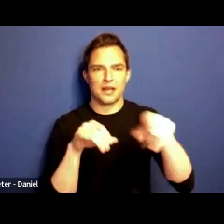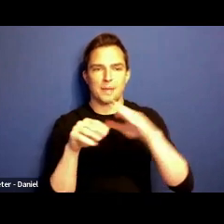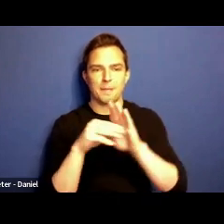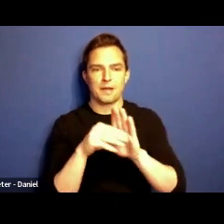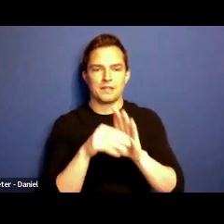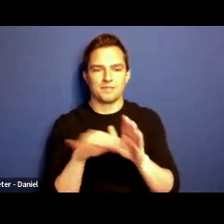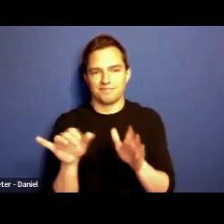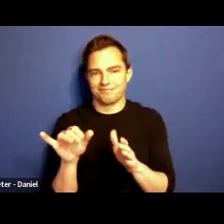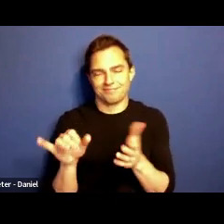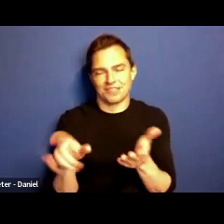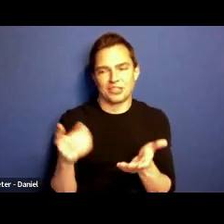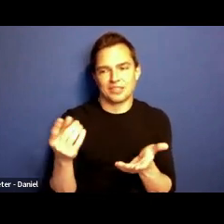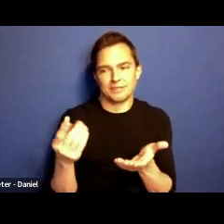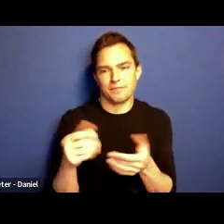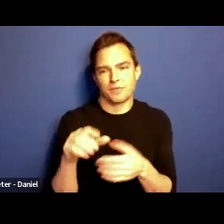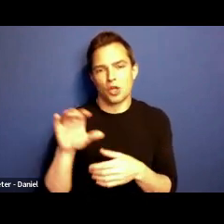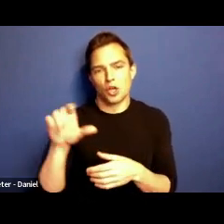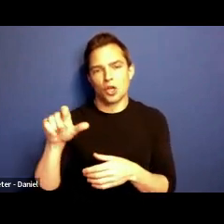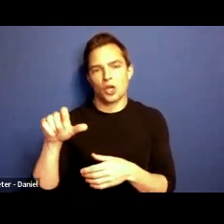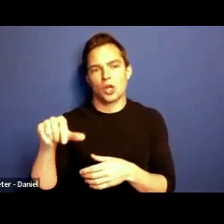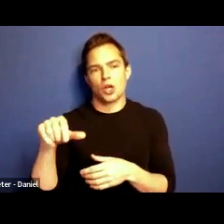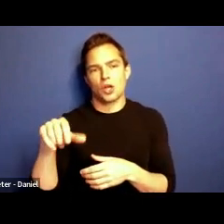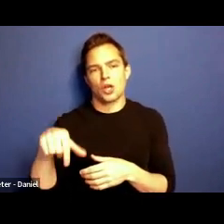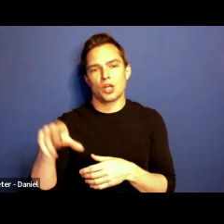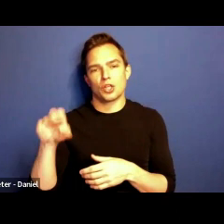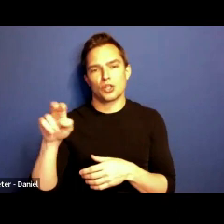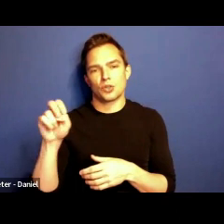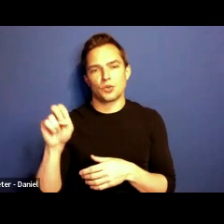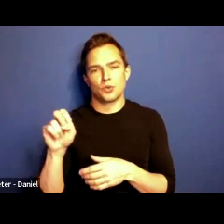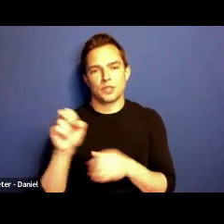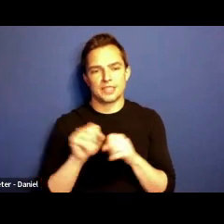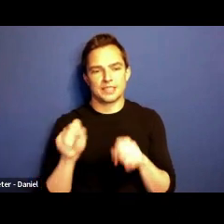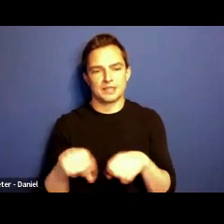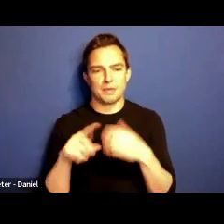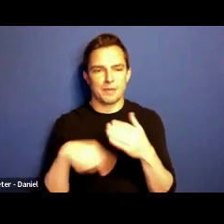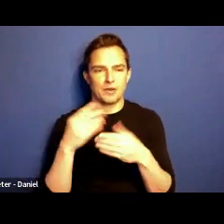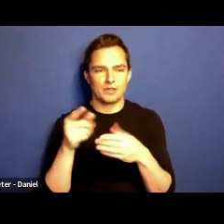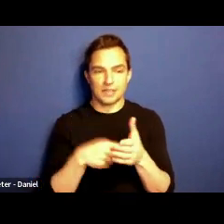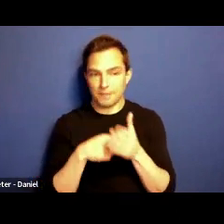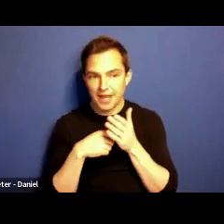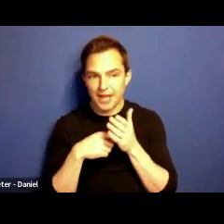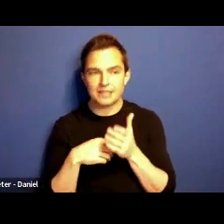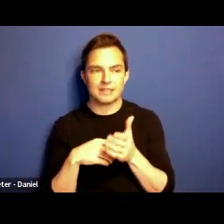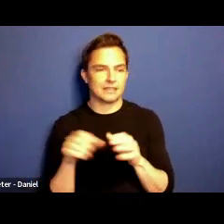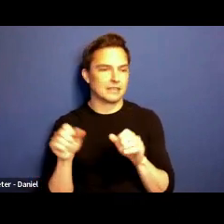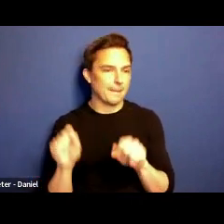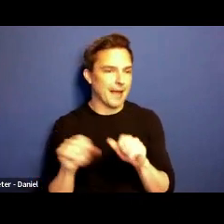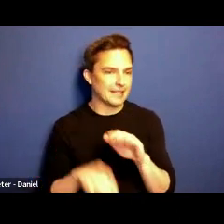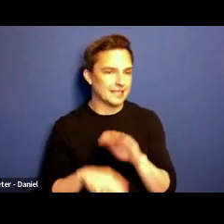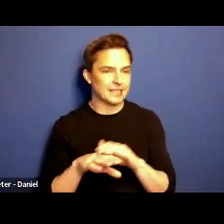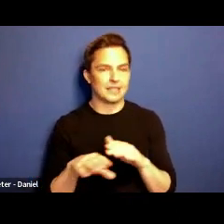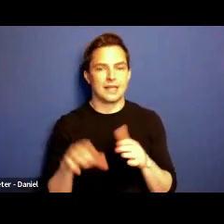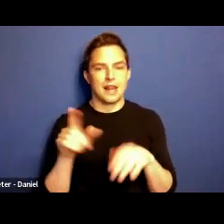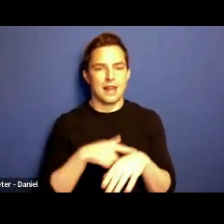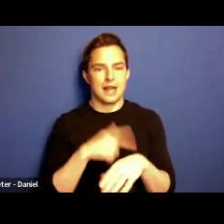talked before about a queuing system as putting together information about demand, capacity, length of stay. It's really just